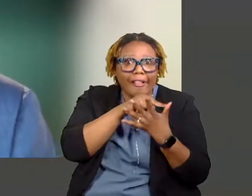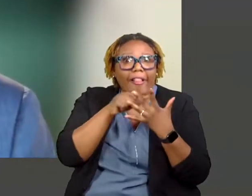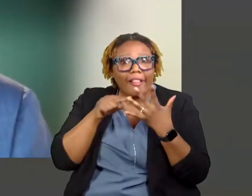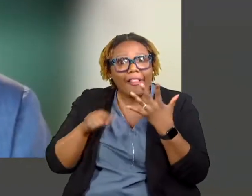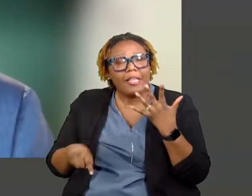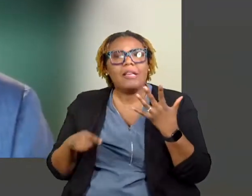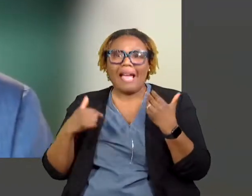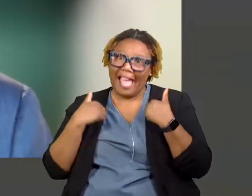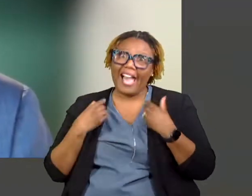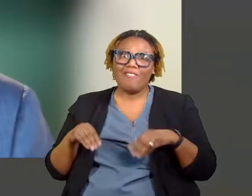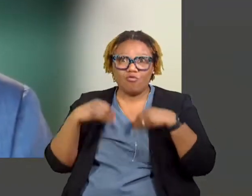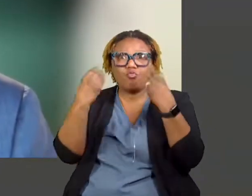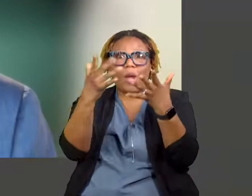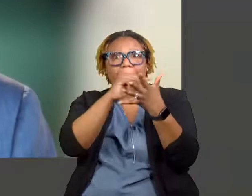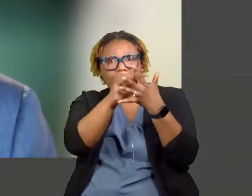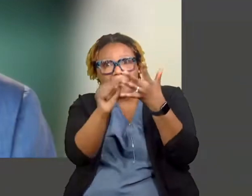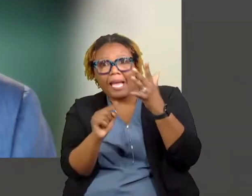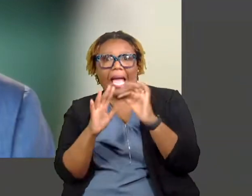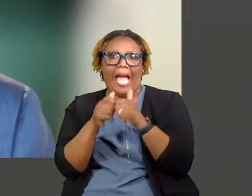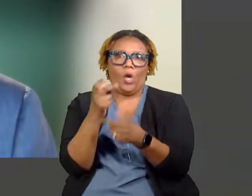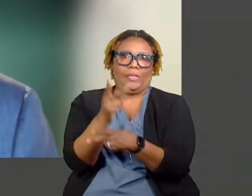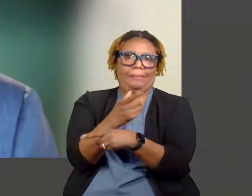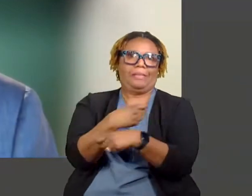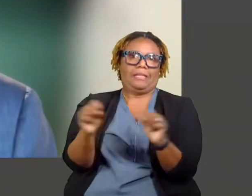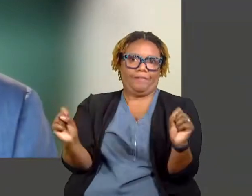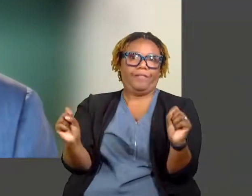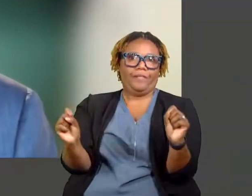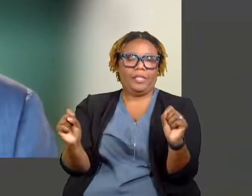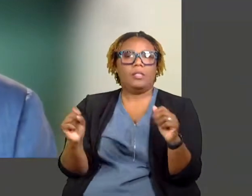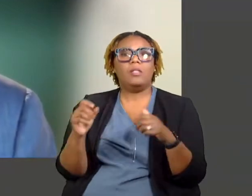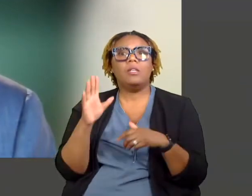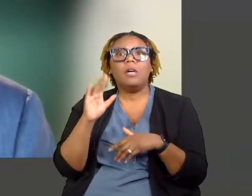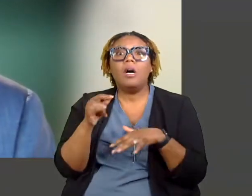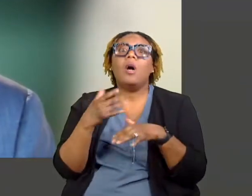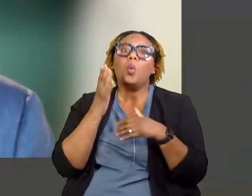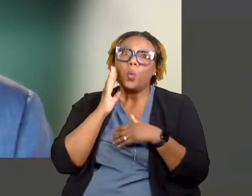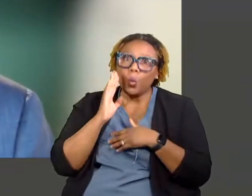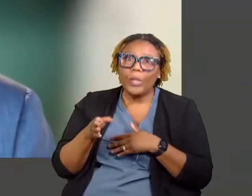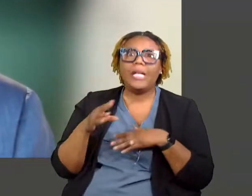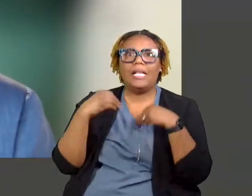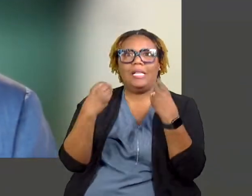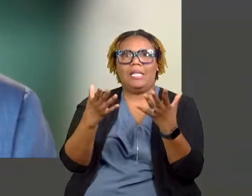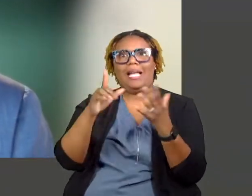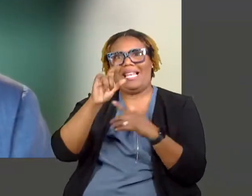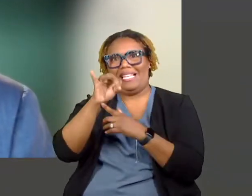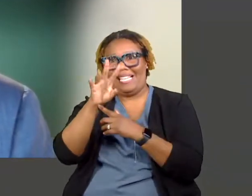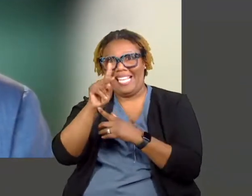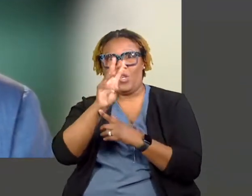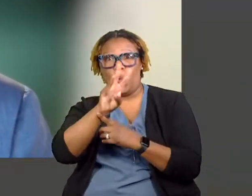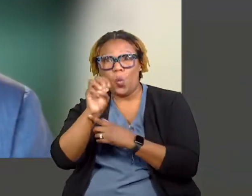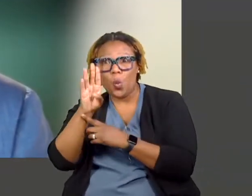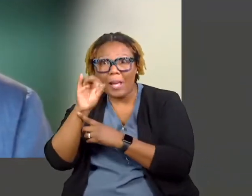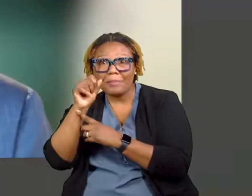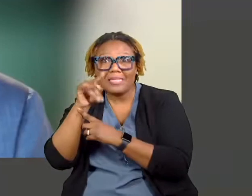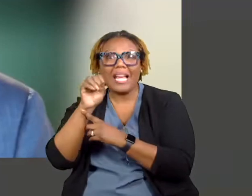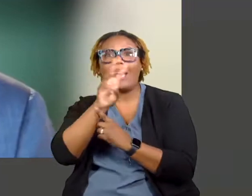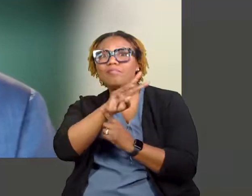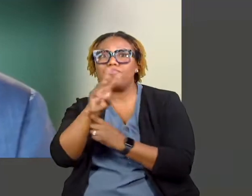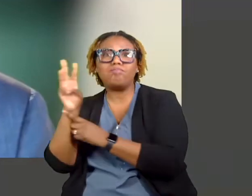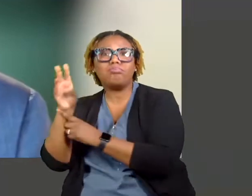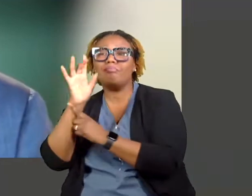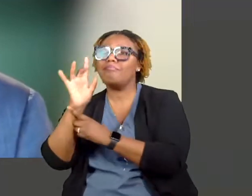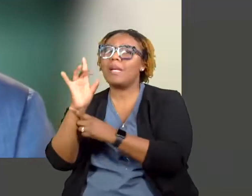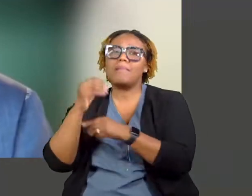flock safe. You can make sure that everyone here has links to the USDA website that have appropriate protections and